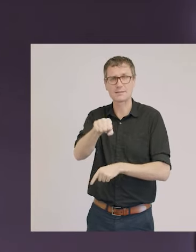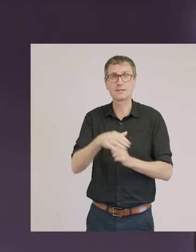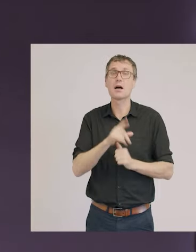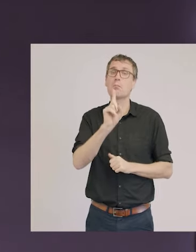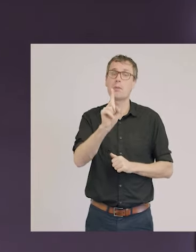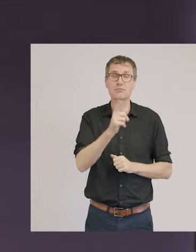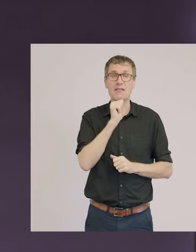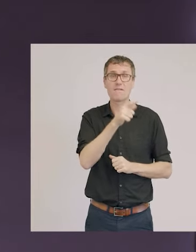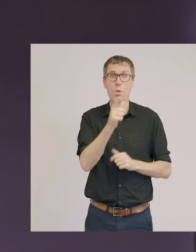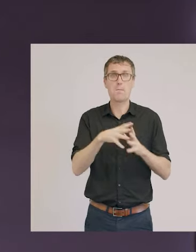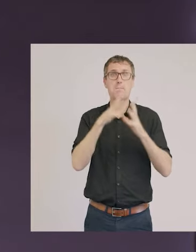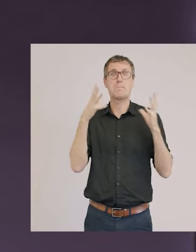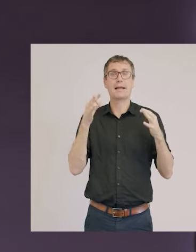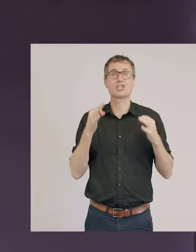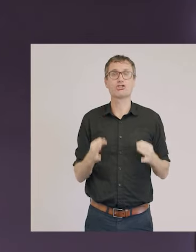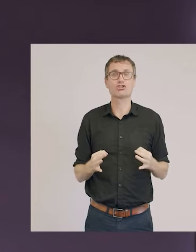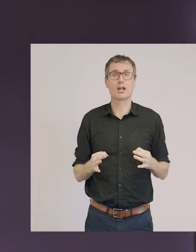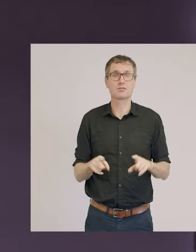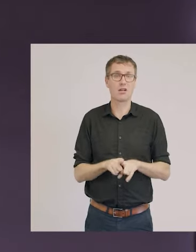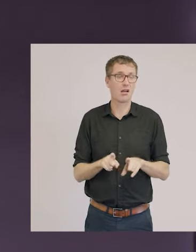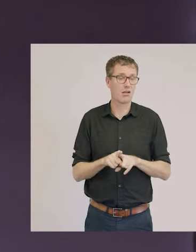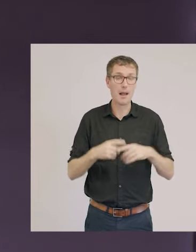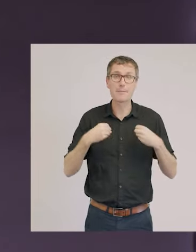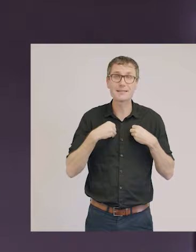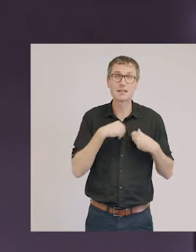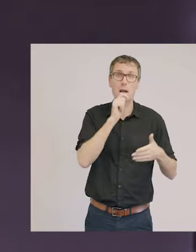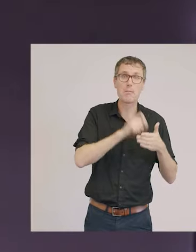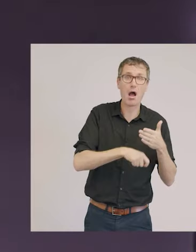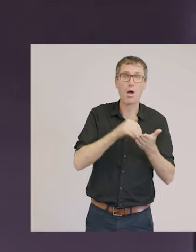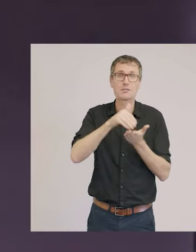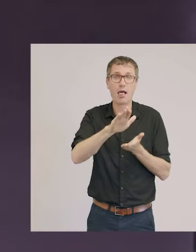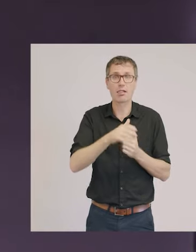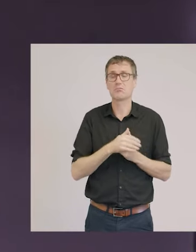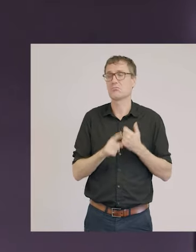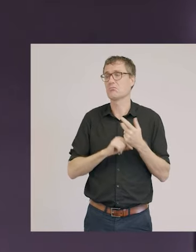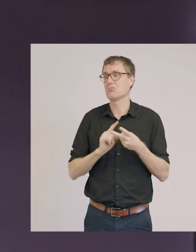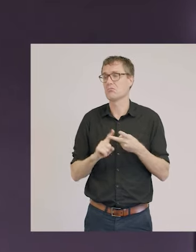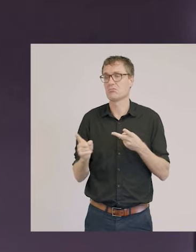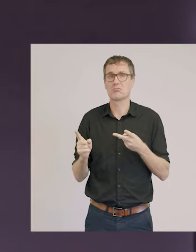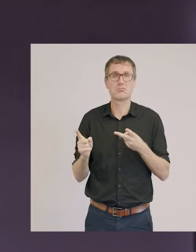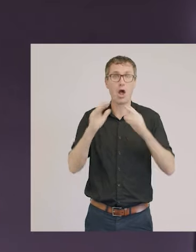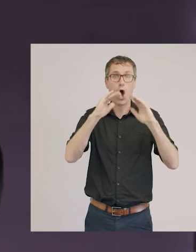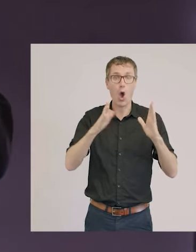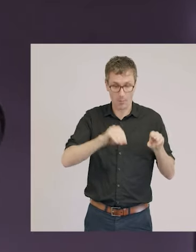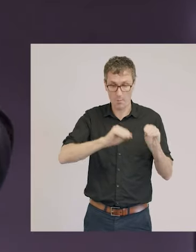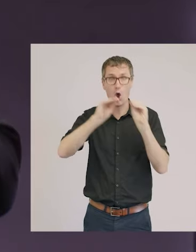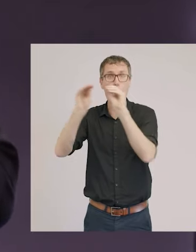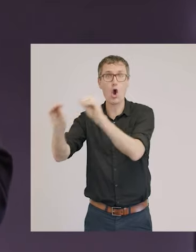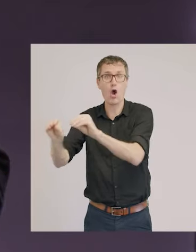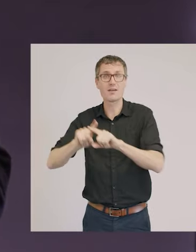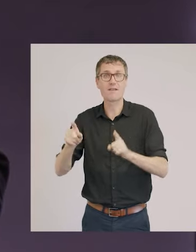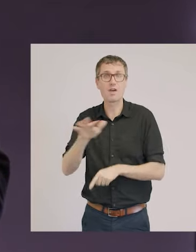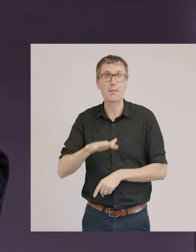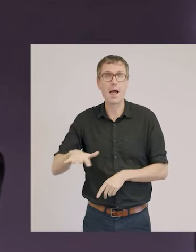any extra wisdom on that. But if you're making a big life decision, like buying or selling a business or moving home